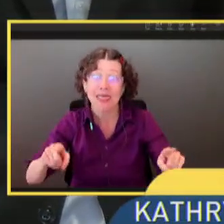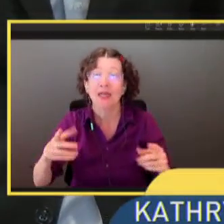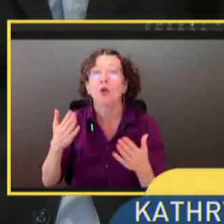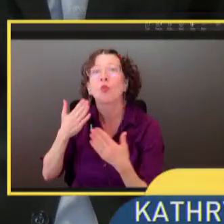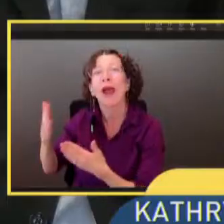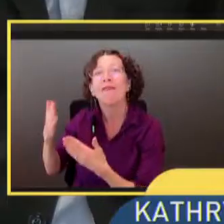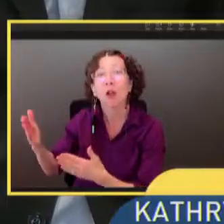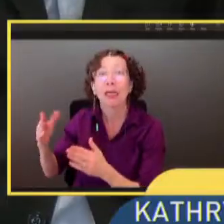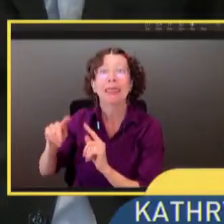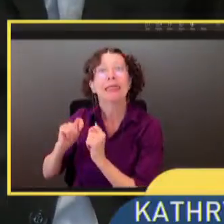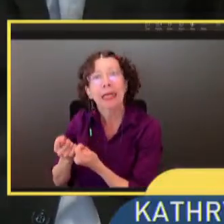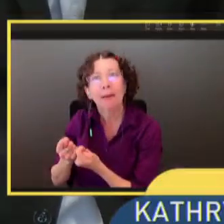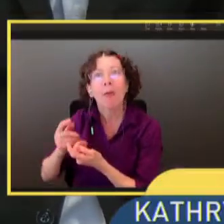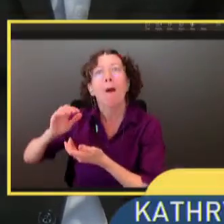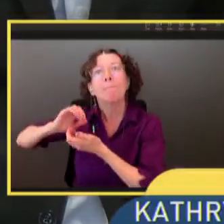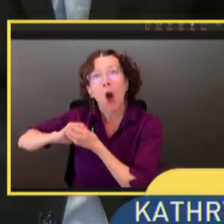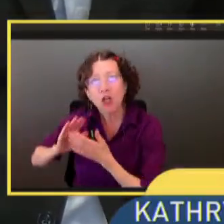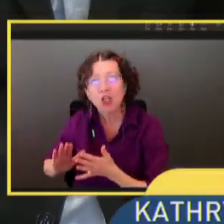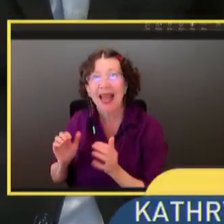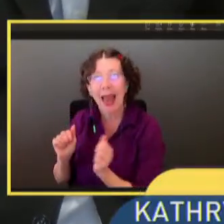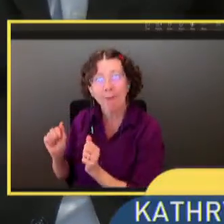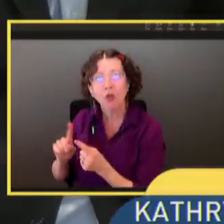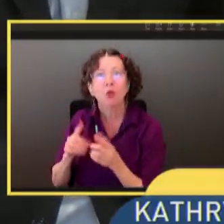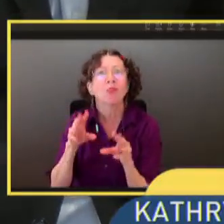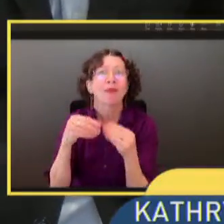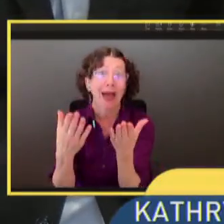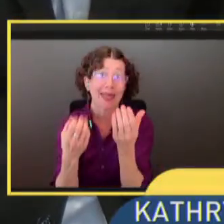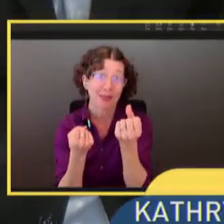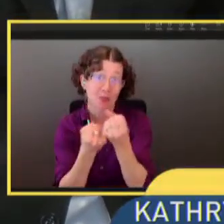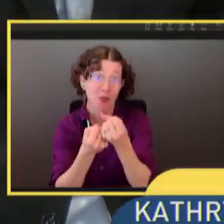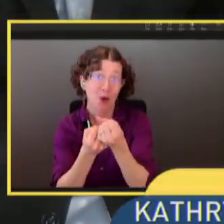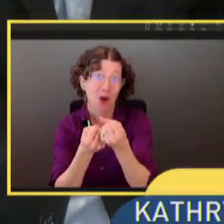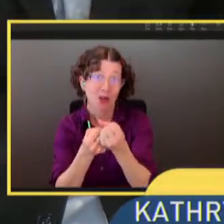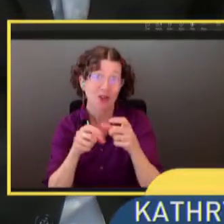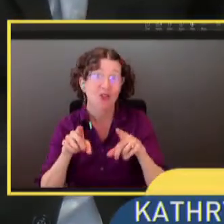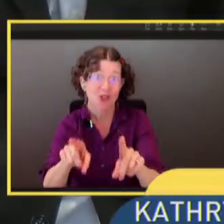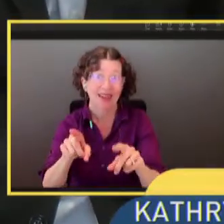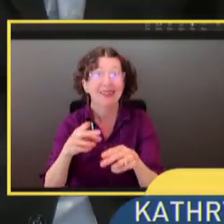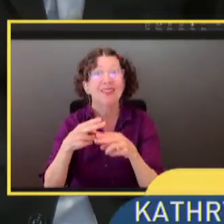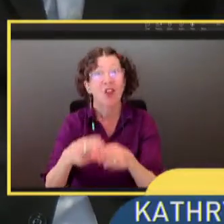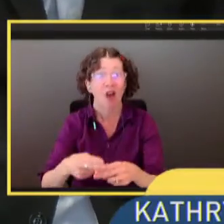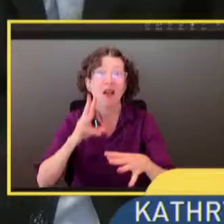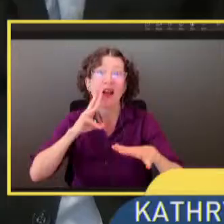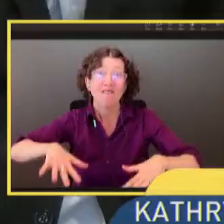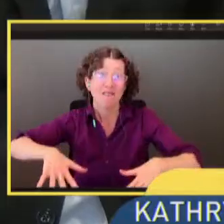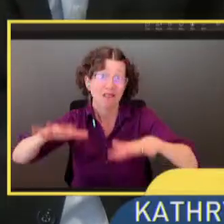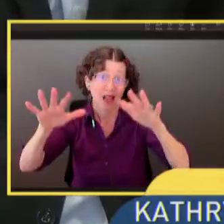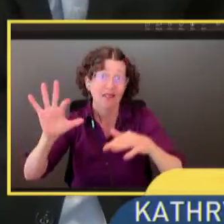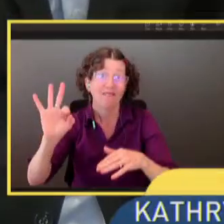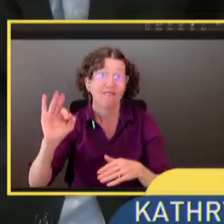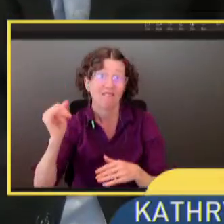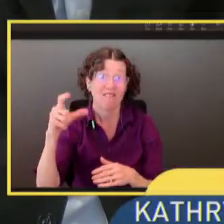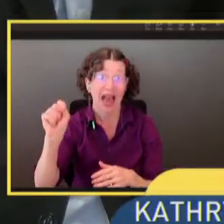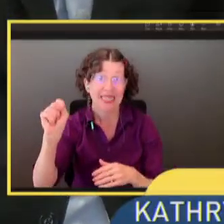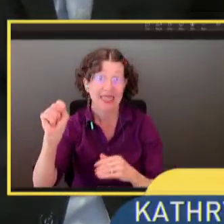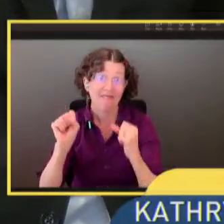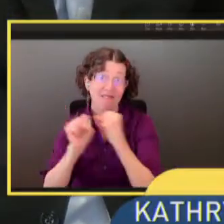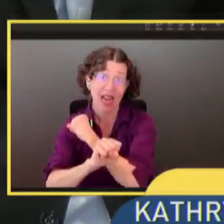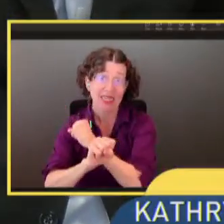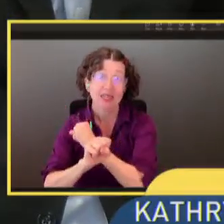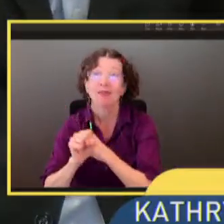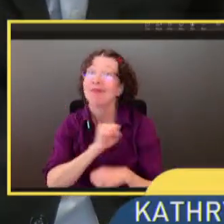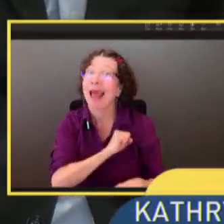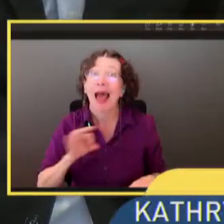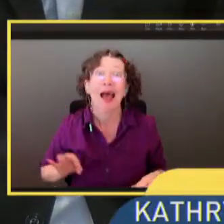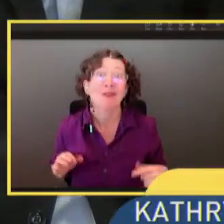partners and the sponsors when requested. This has been a very dynamic event, and I'm extremely proud and grateful for our team and